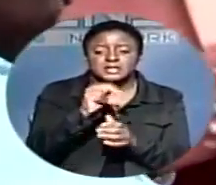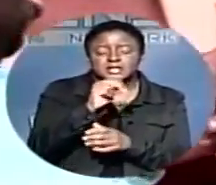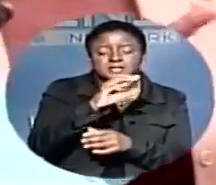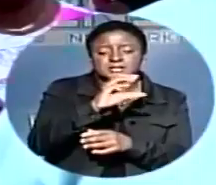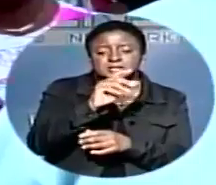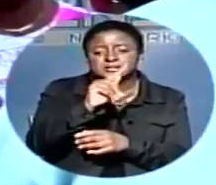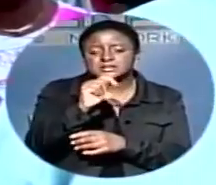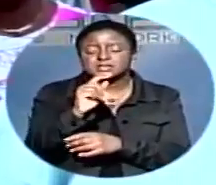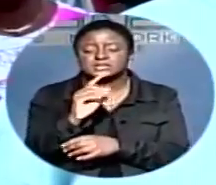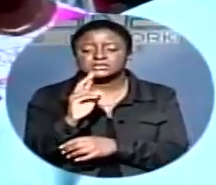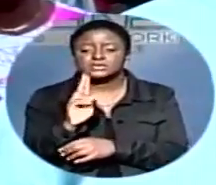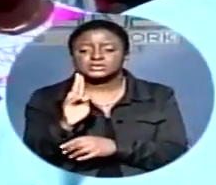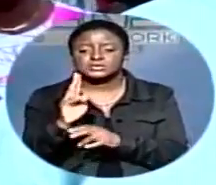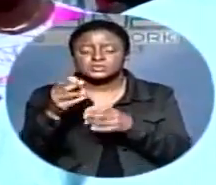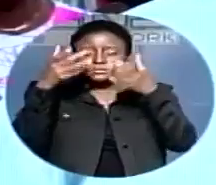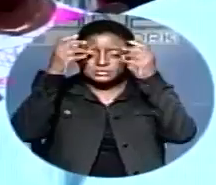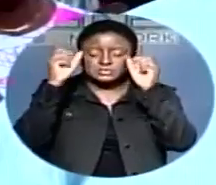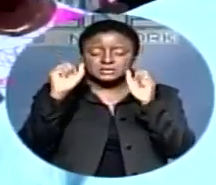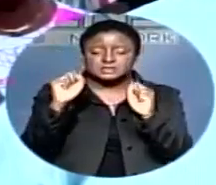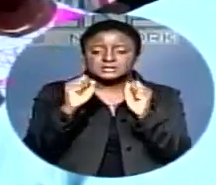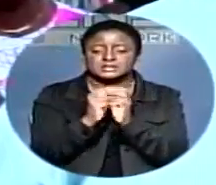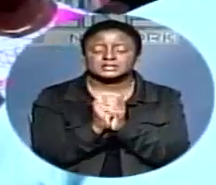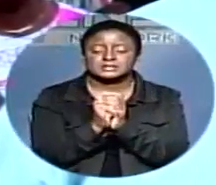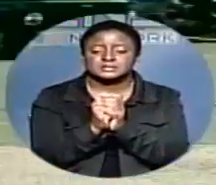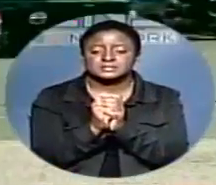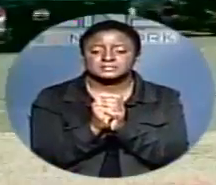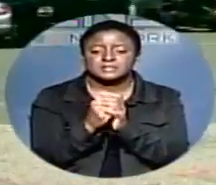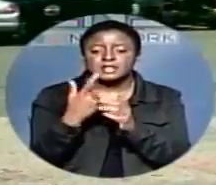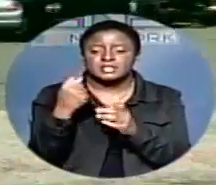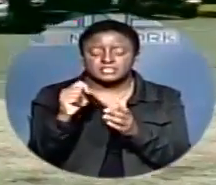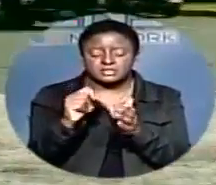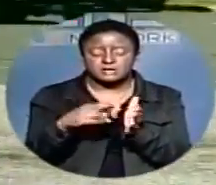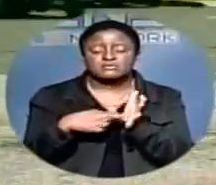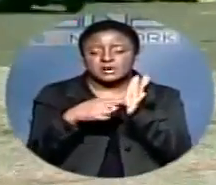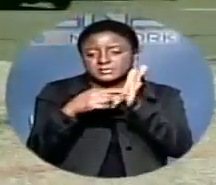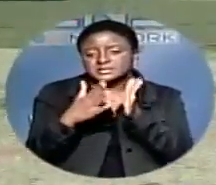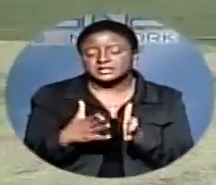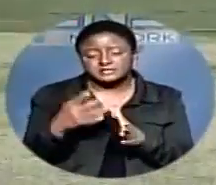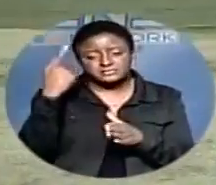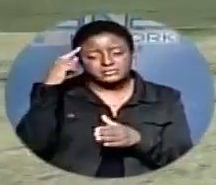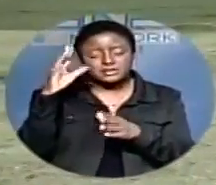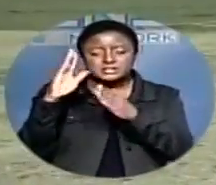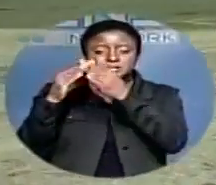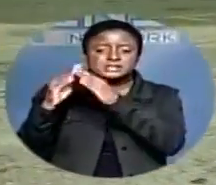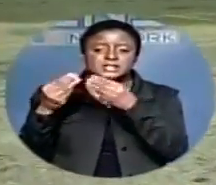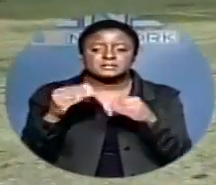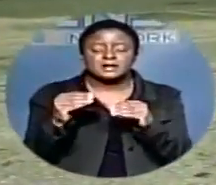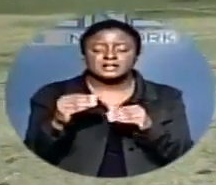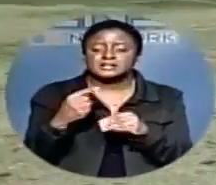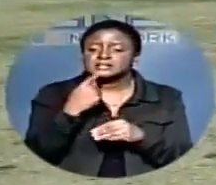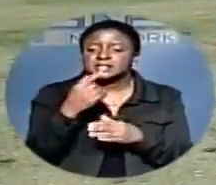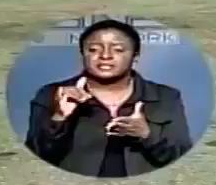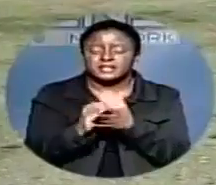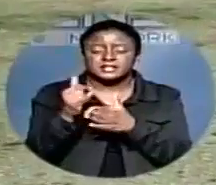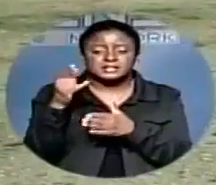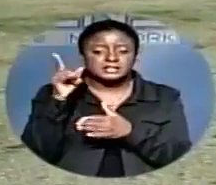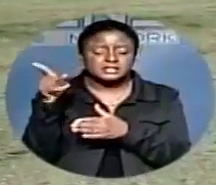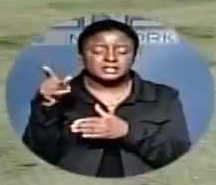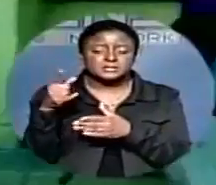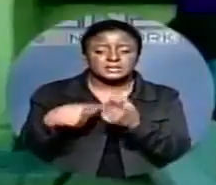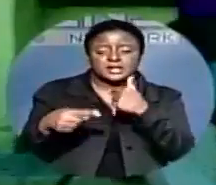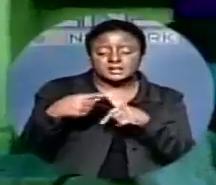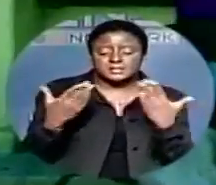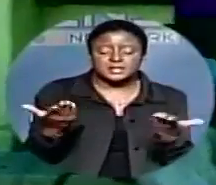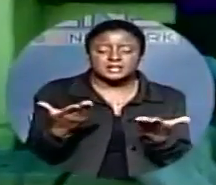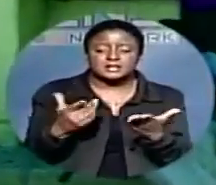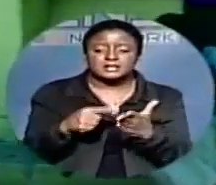meeting's outcome. The representative of City Market assured us that he was going to be able to come here this morning and give us an update on the